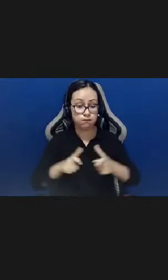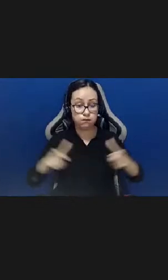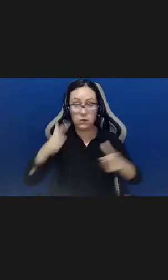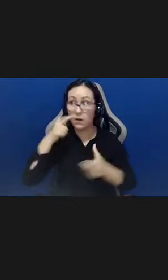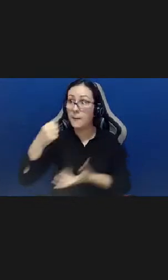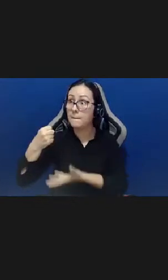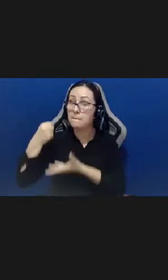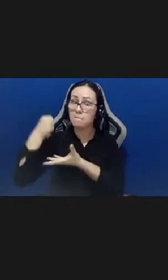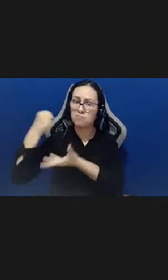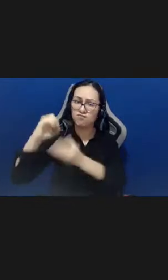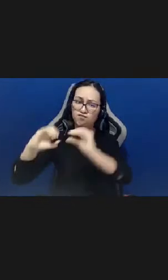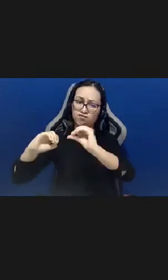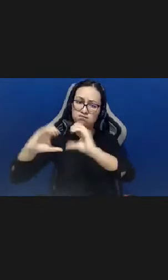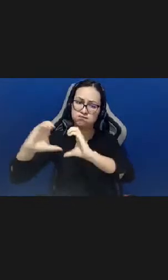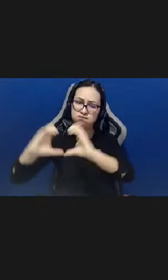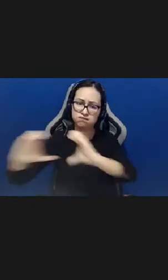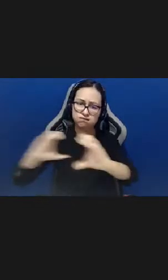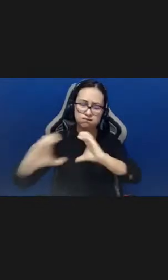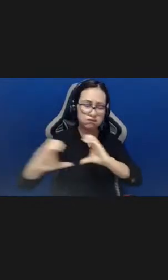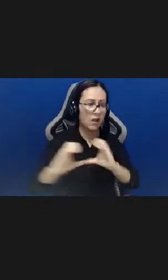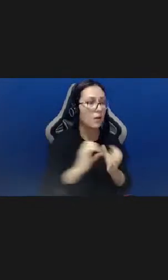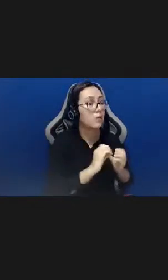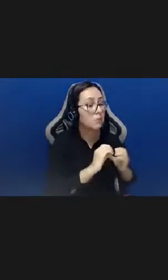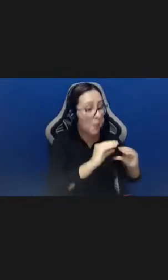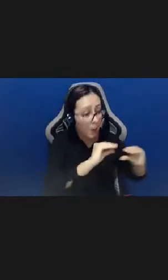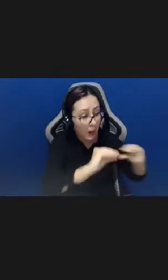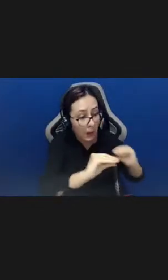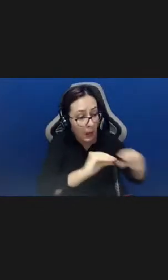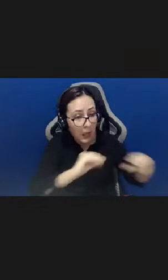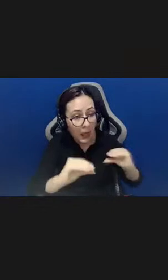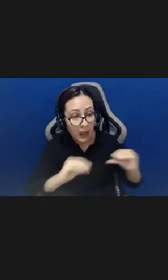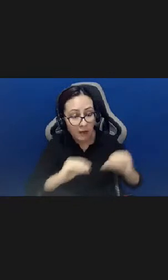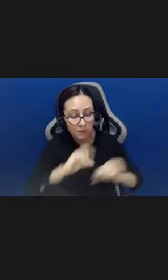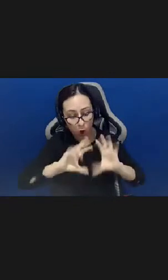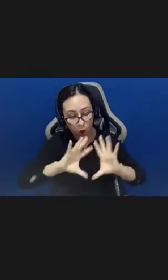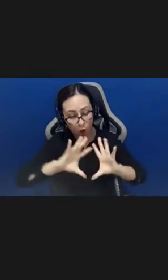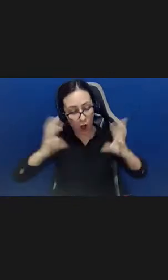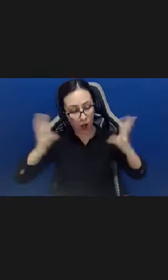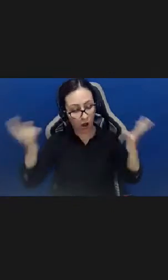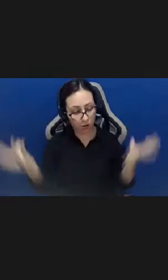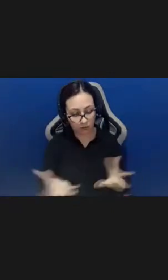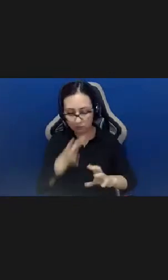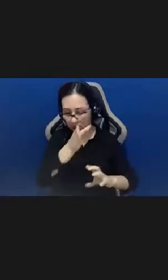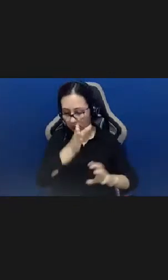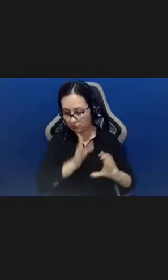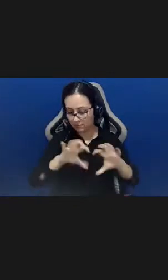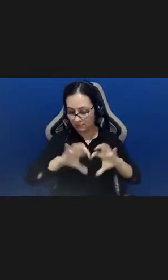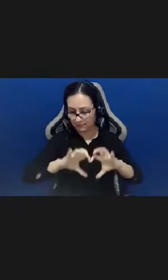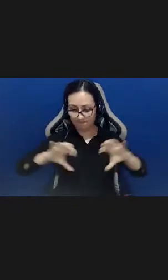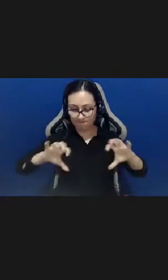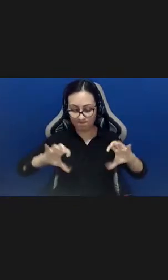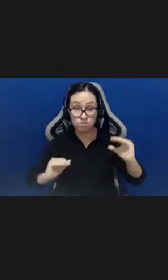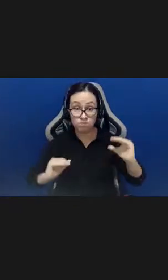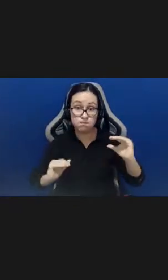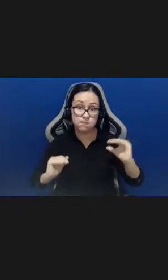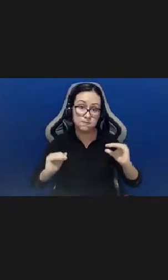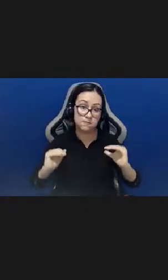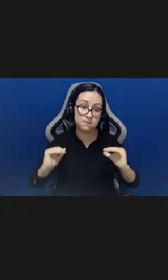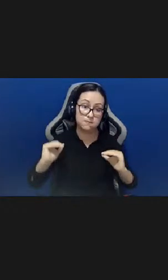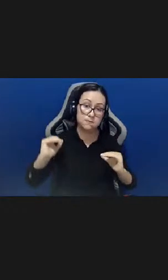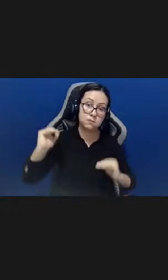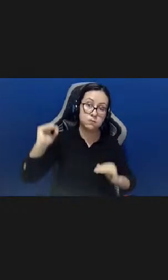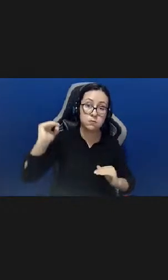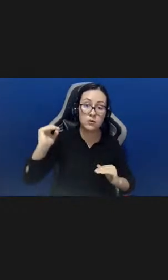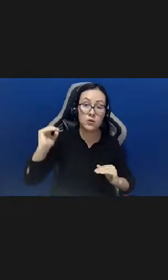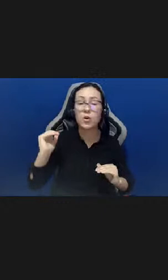like twice, so it's even more unequal. And this gap is determined by age, education, and